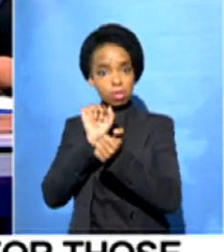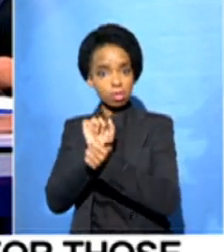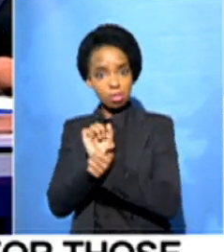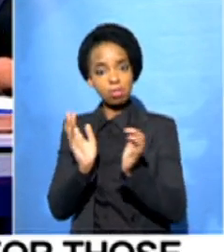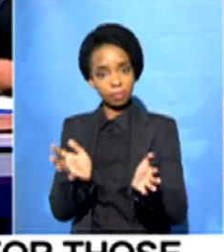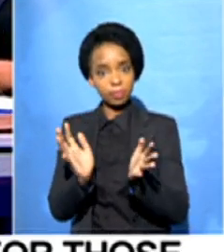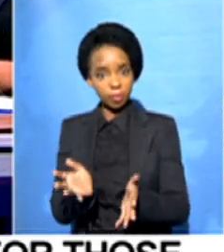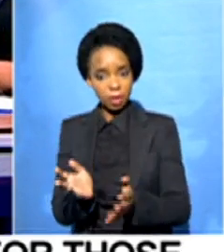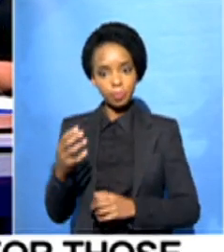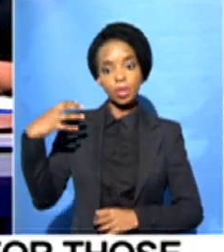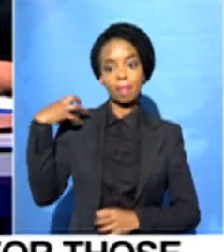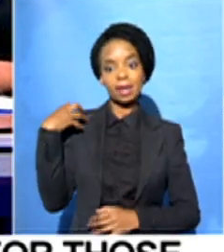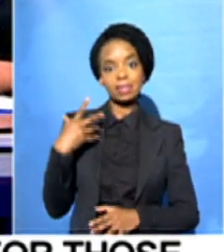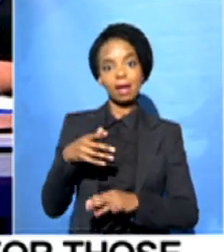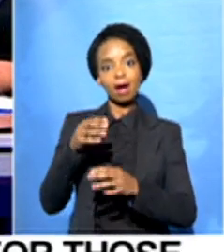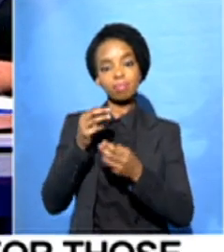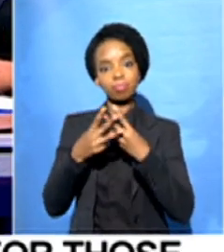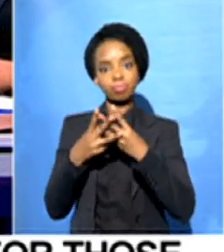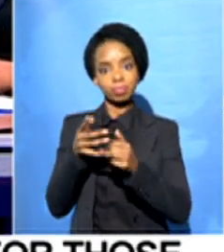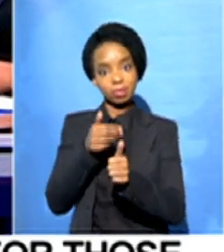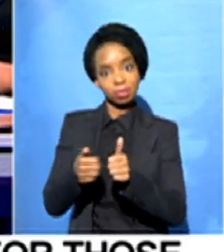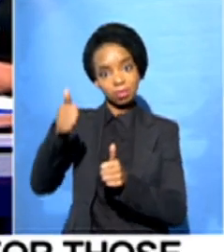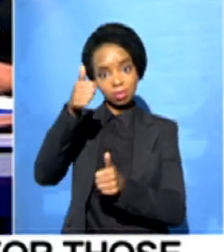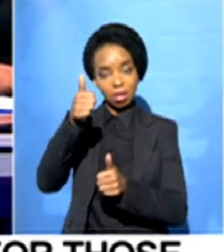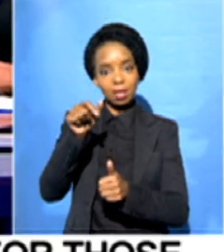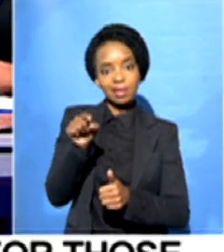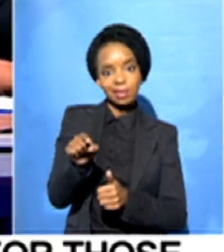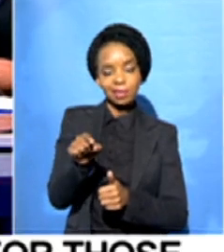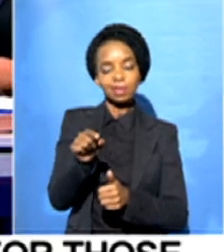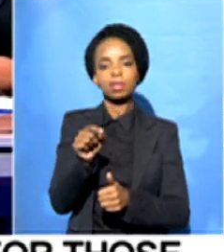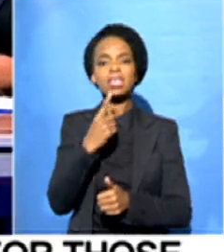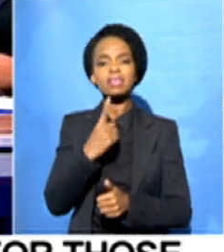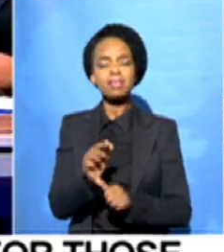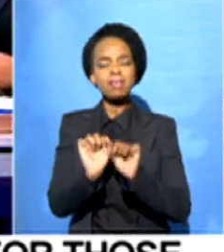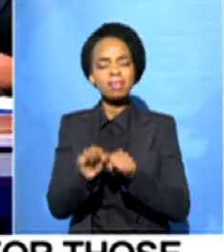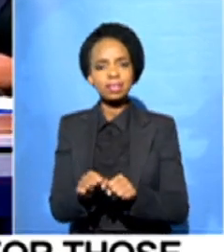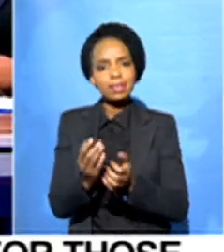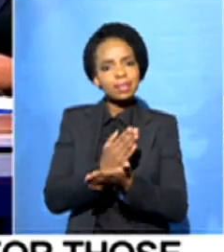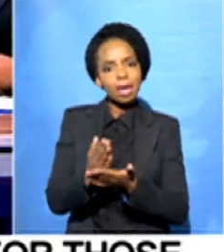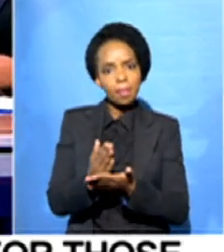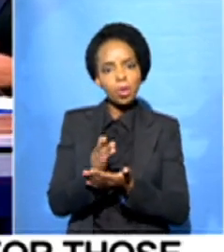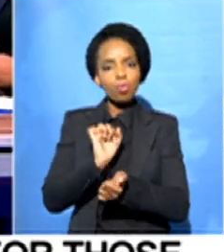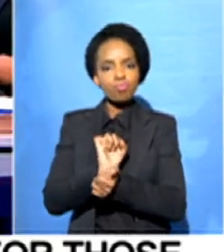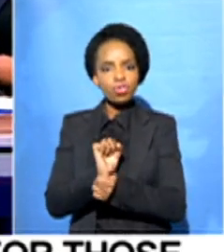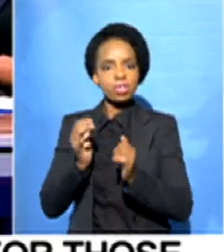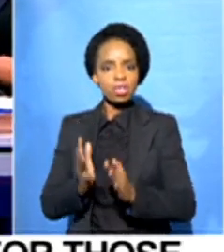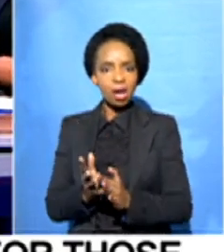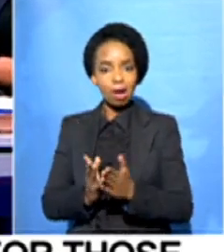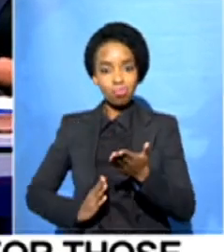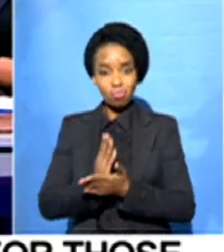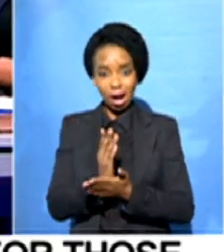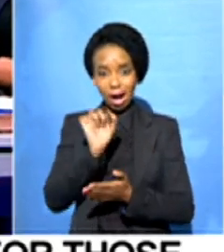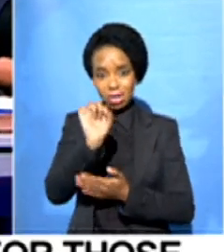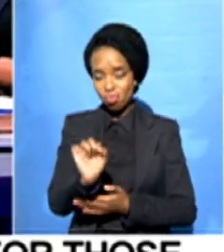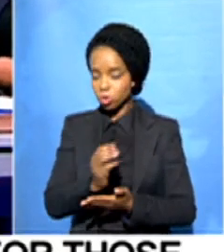The Minister of Justice, the Advocate Masuta, saying that even though prisoners lose some of their rights, this is the one right they get to